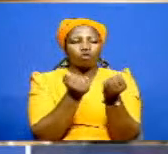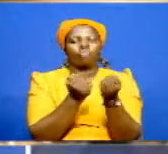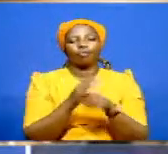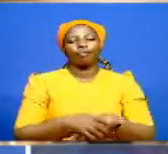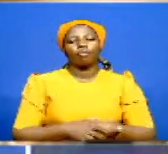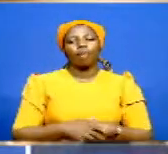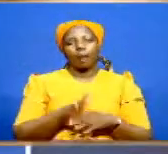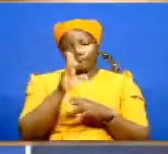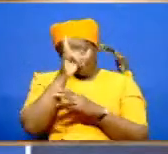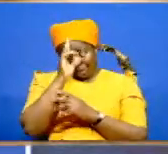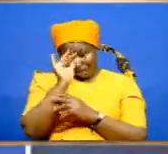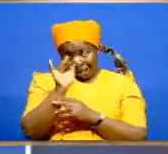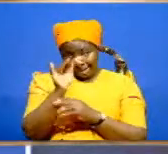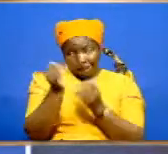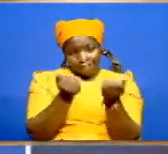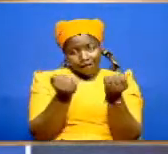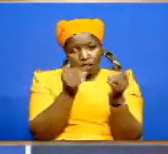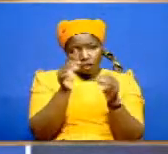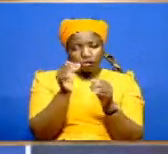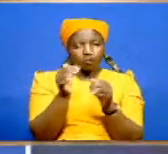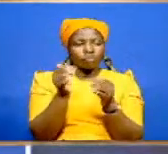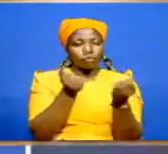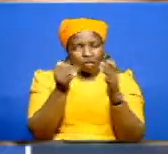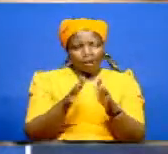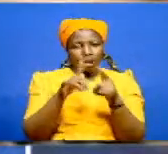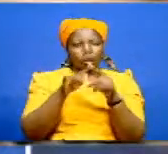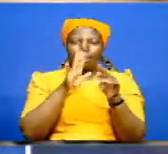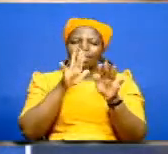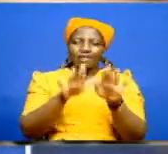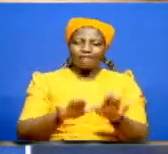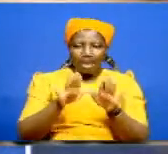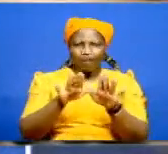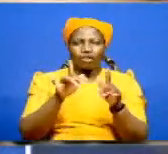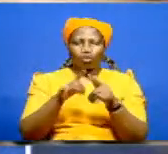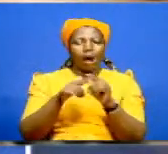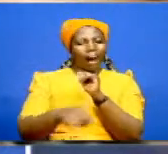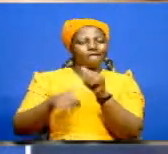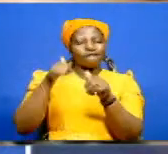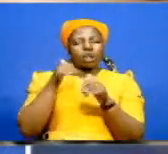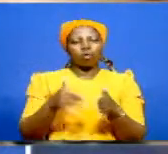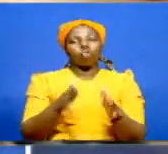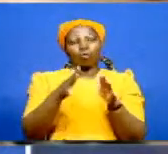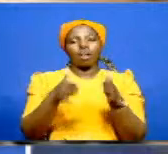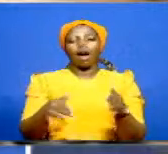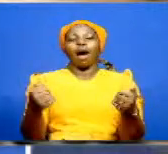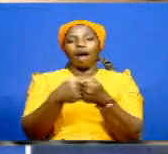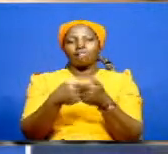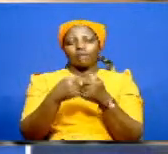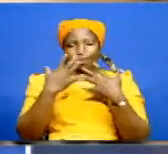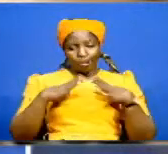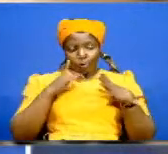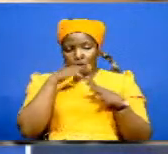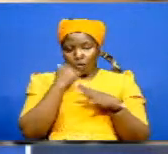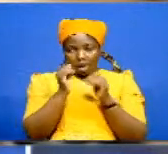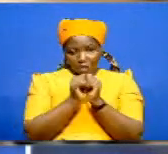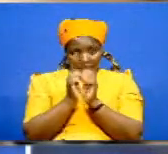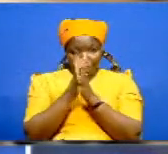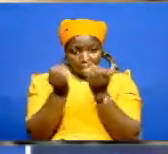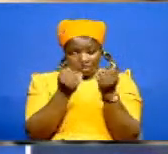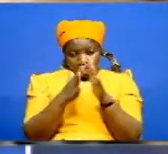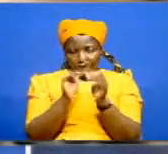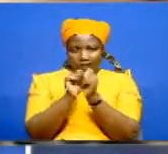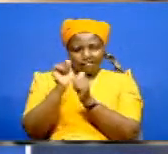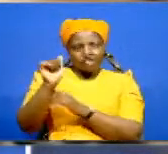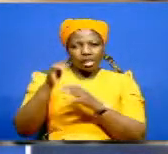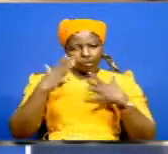to exercise caution on the road to avert road accidents. Yote ambaye walikuwa pamoja na driver ilikuwa ni watu 15 kwa